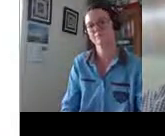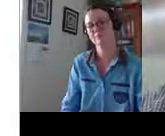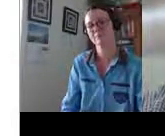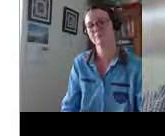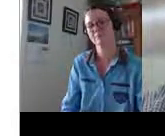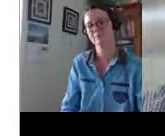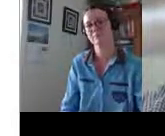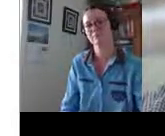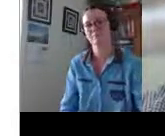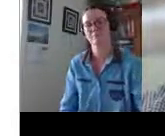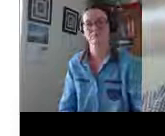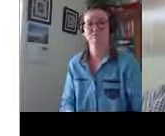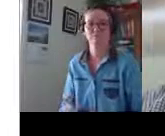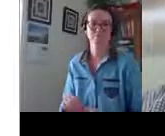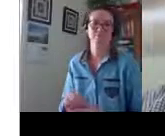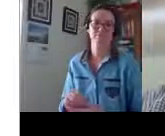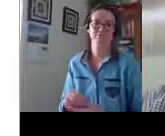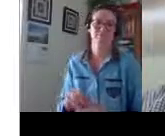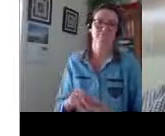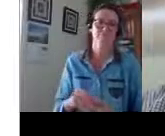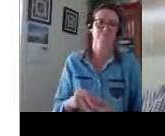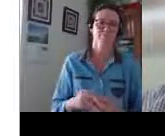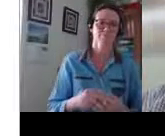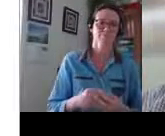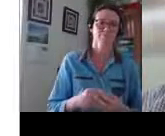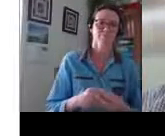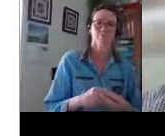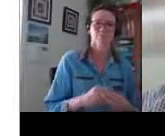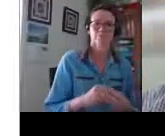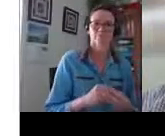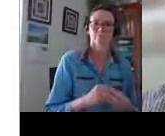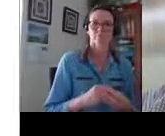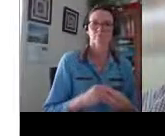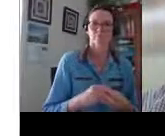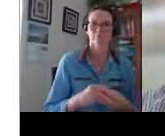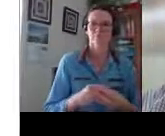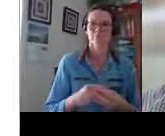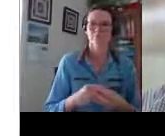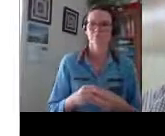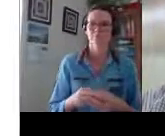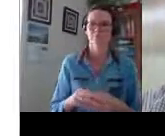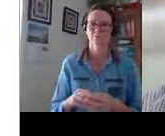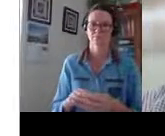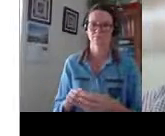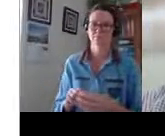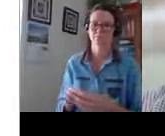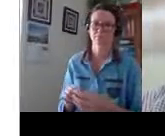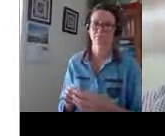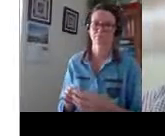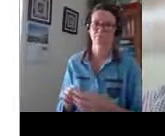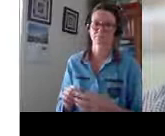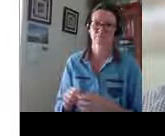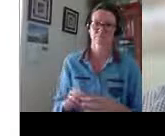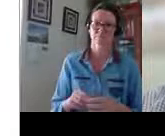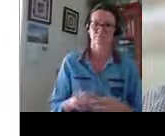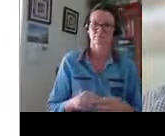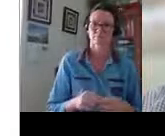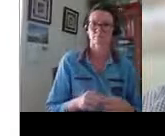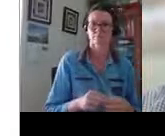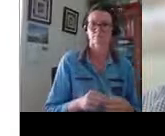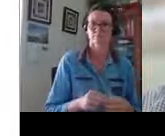tariffs and other supporting financial and regulatory models to make sure that this change is enabled from the top